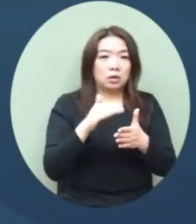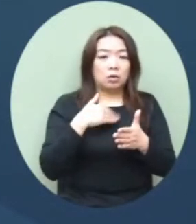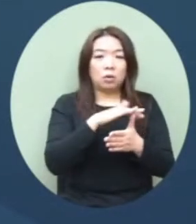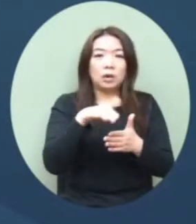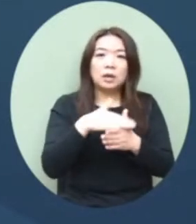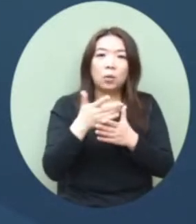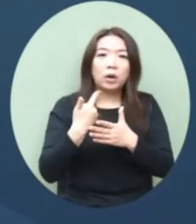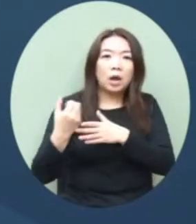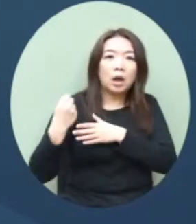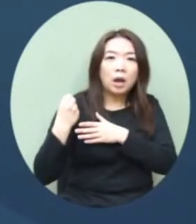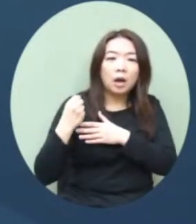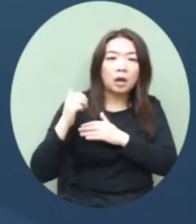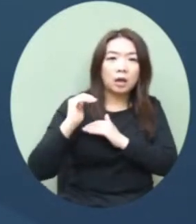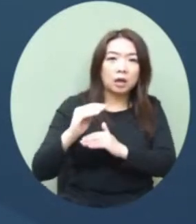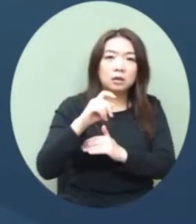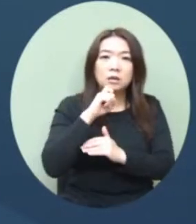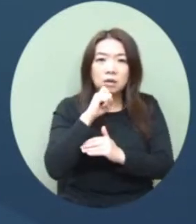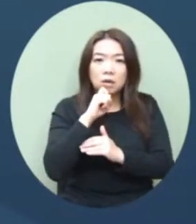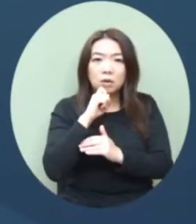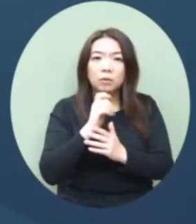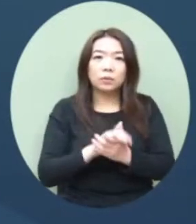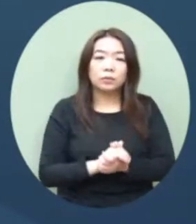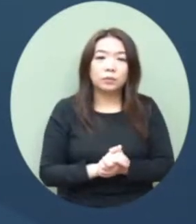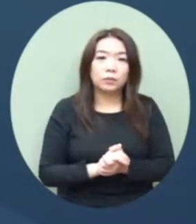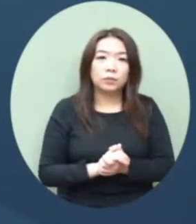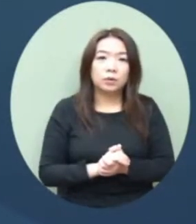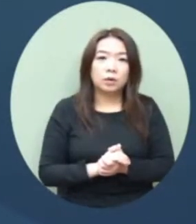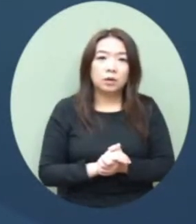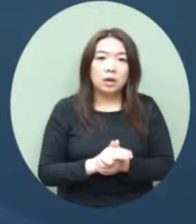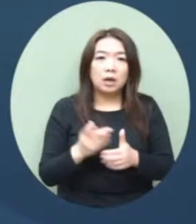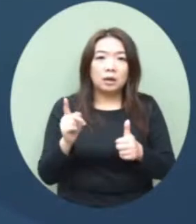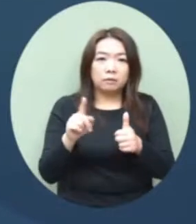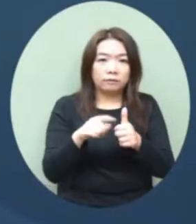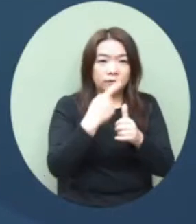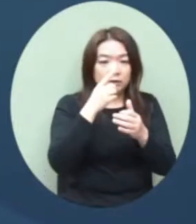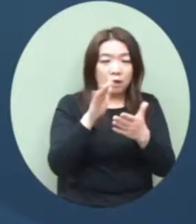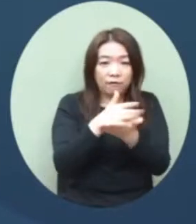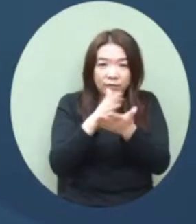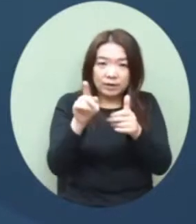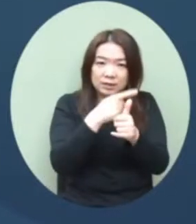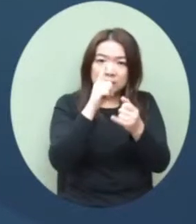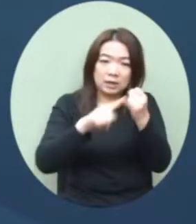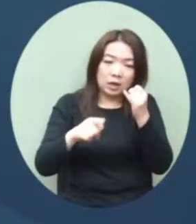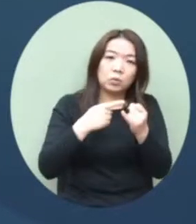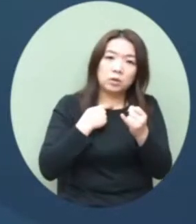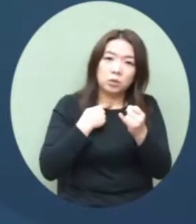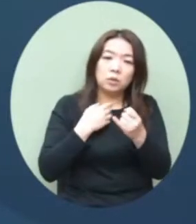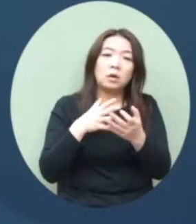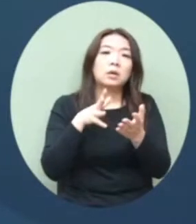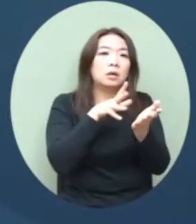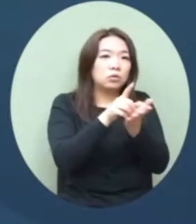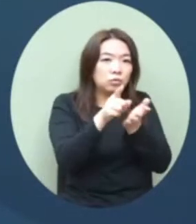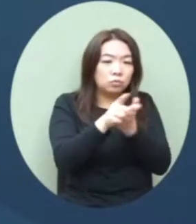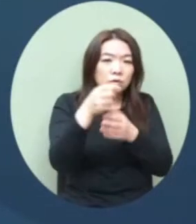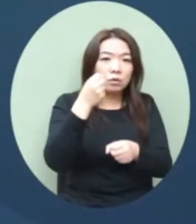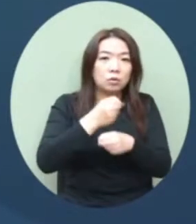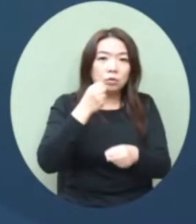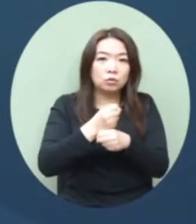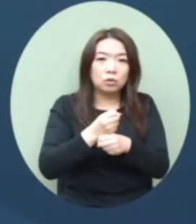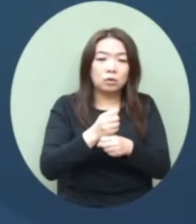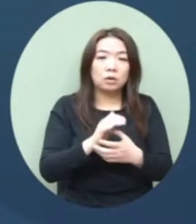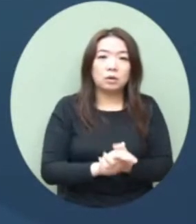measures. Please. Now we are constrained by our capacity. As a result, we have to accord